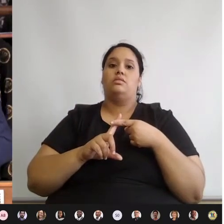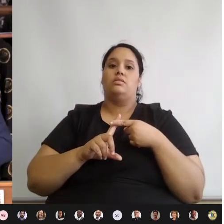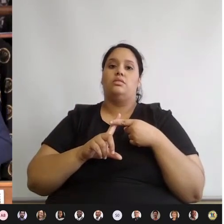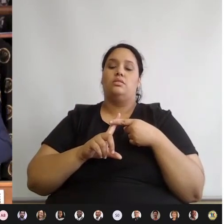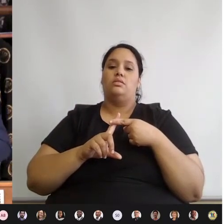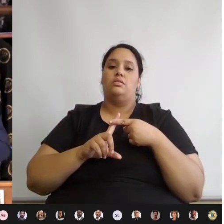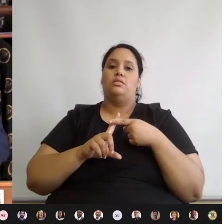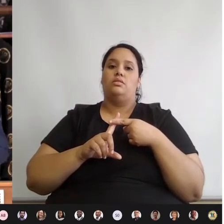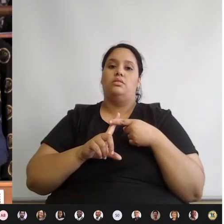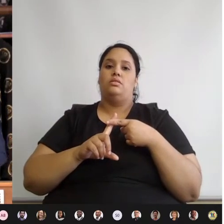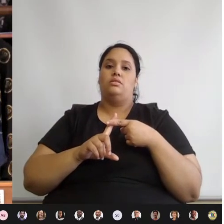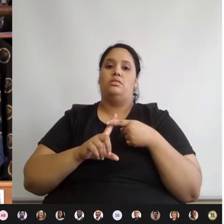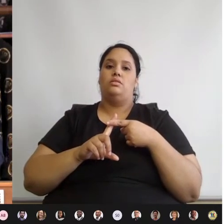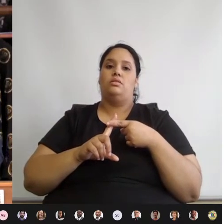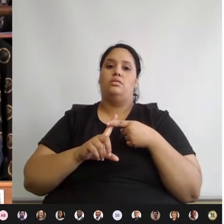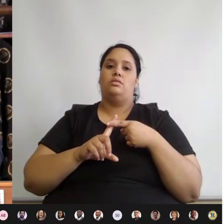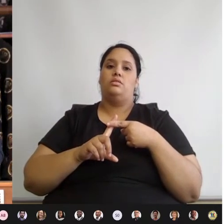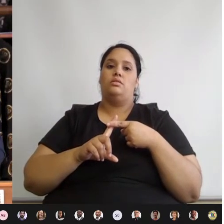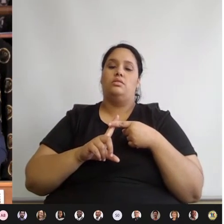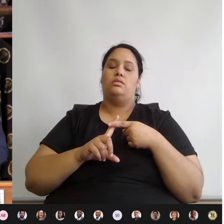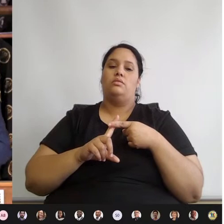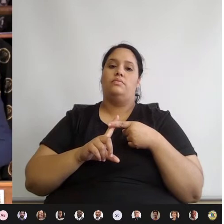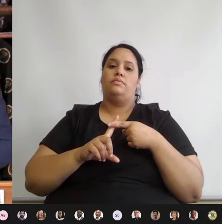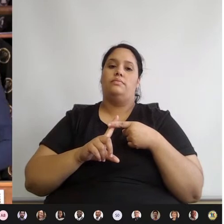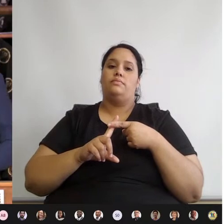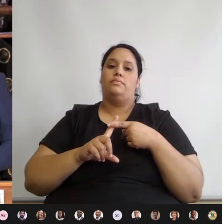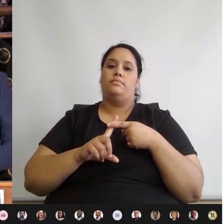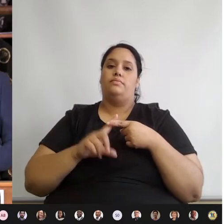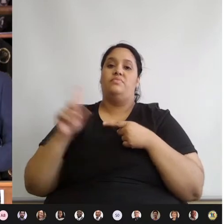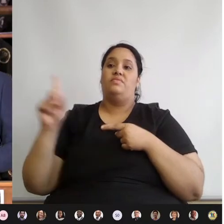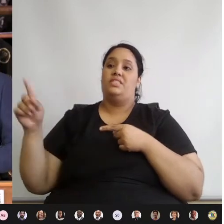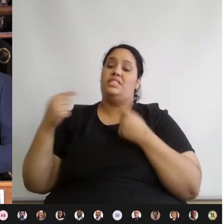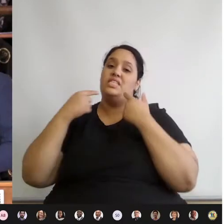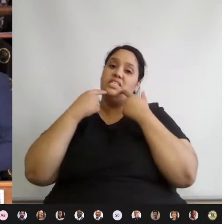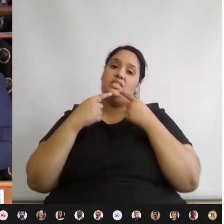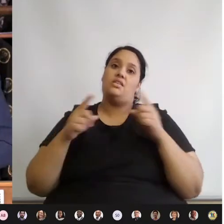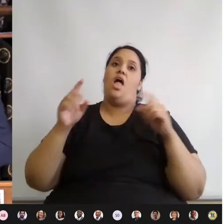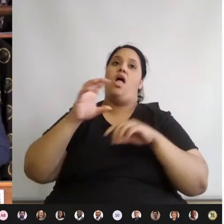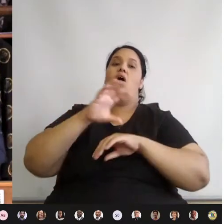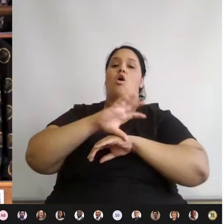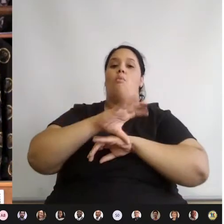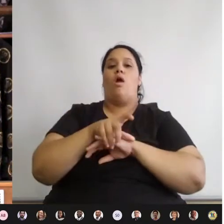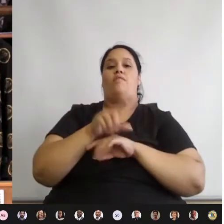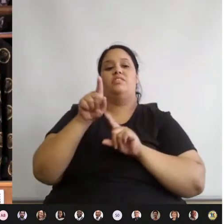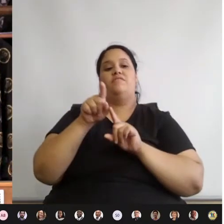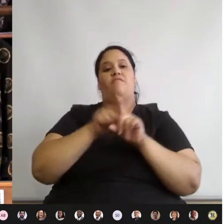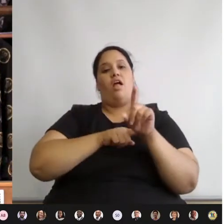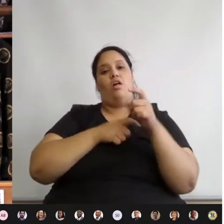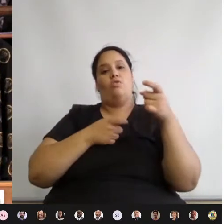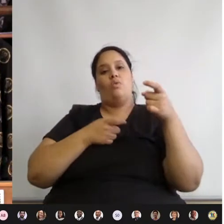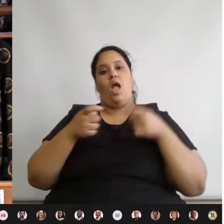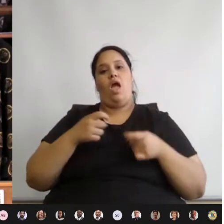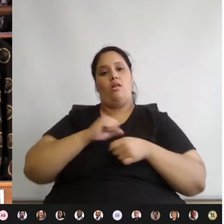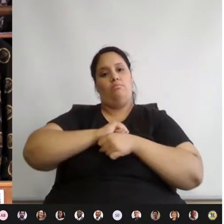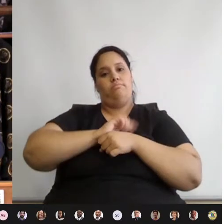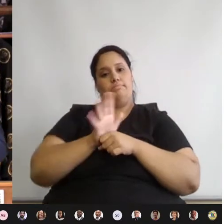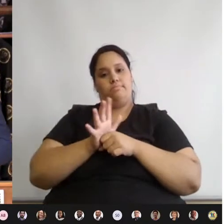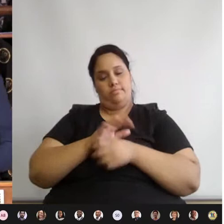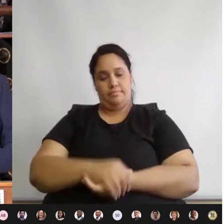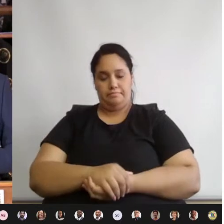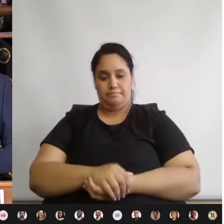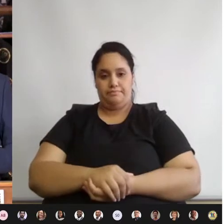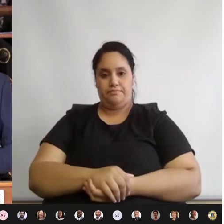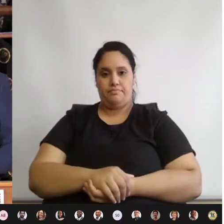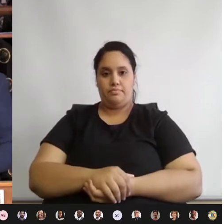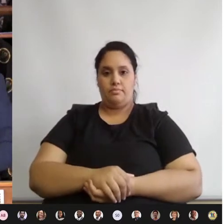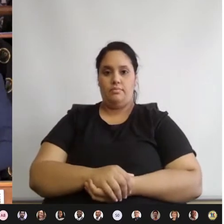his statement that said this province has failed in dealing with COVID-19. I think that is